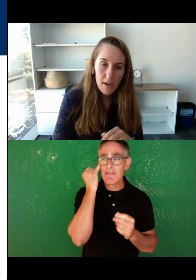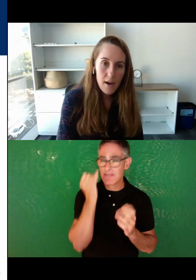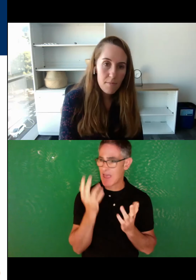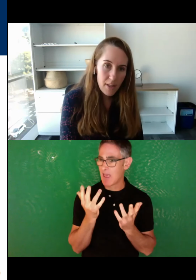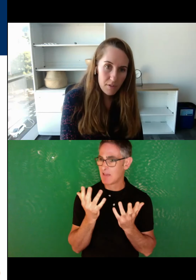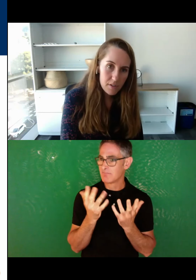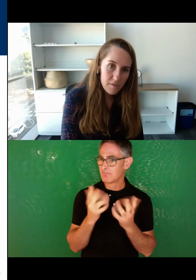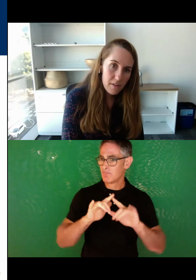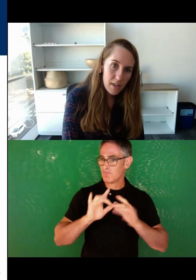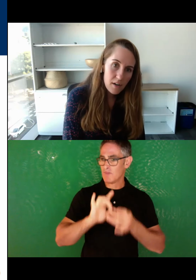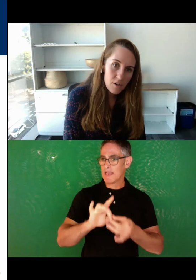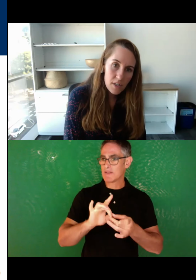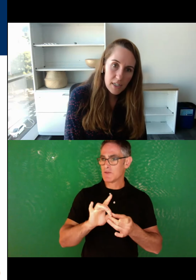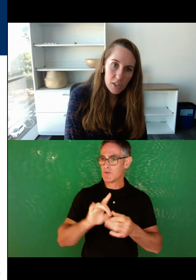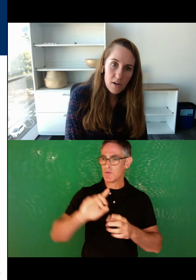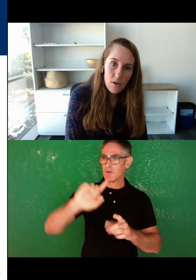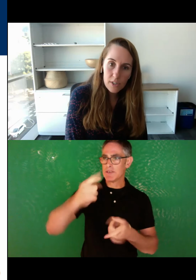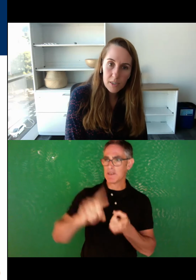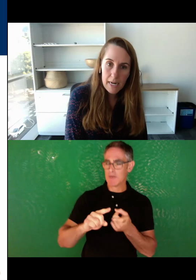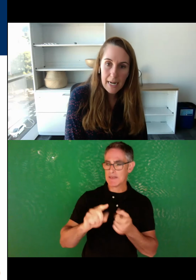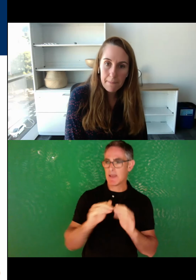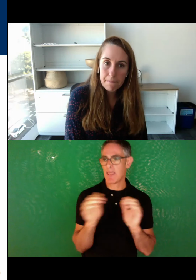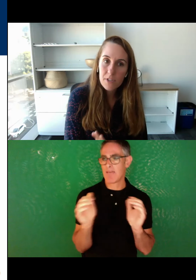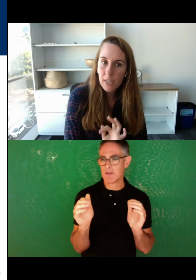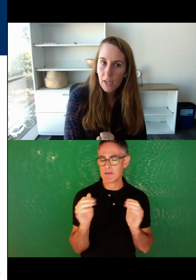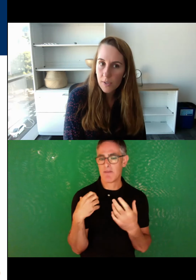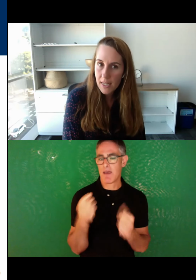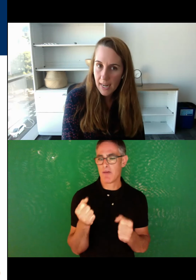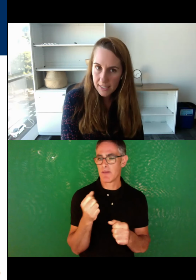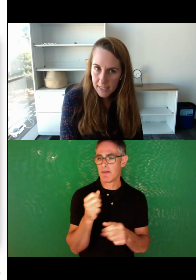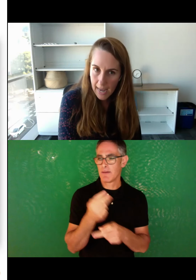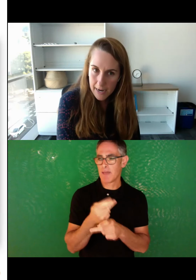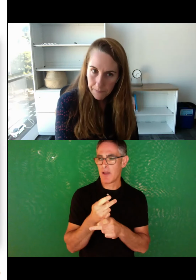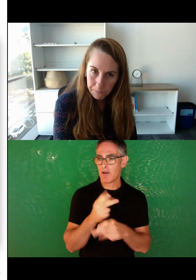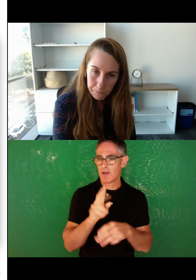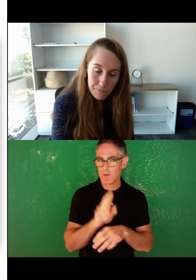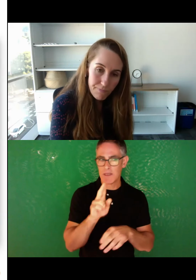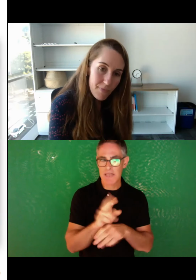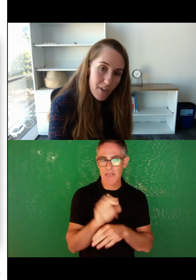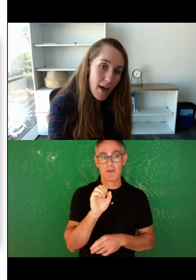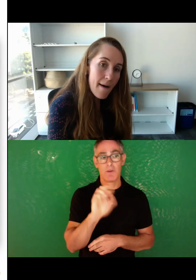decreased levels of healthcare utilization or spending. So we can go to the next slide.